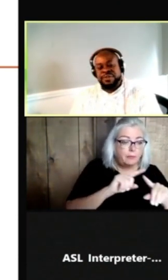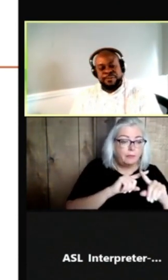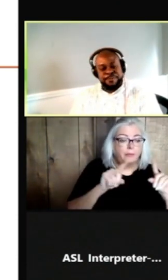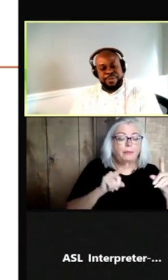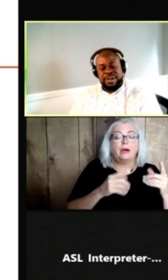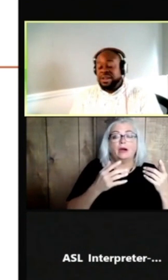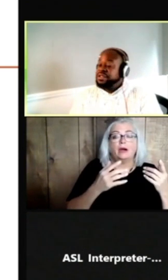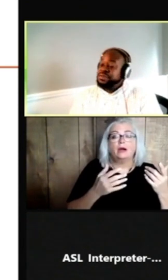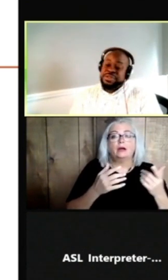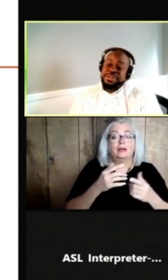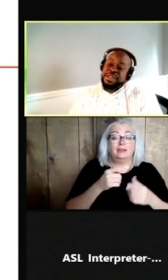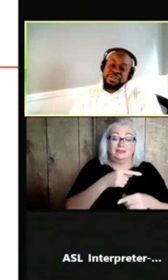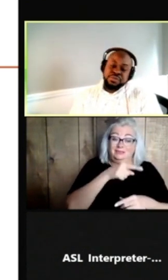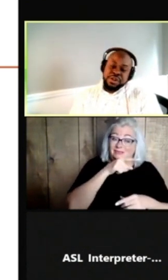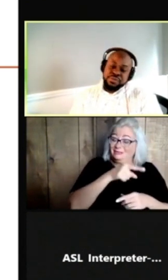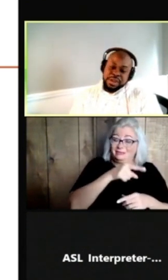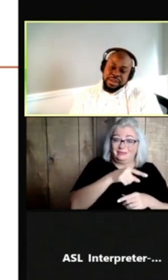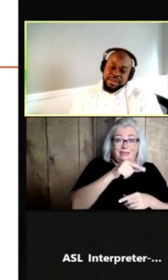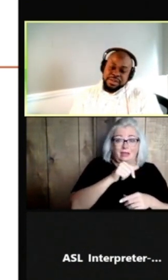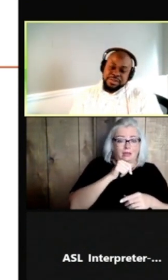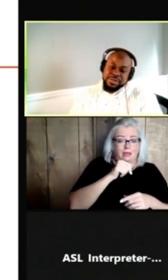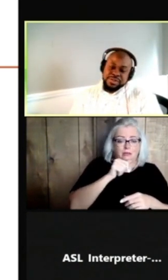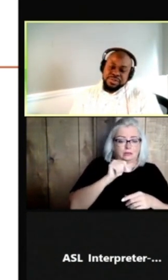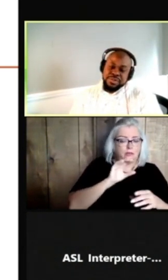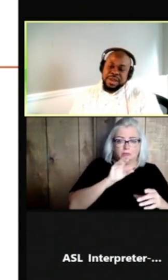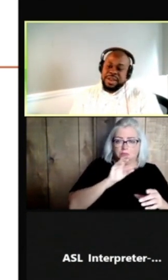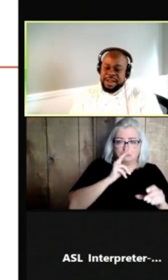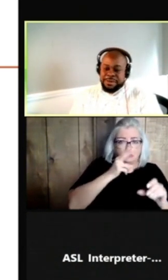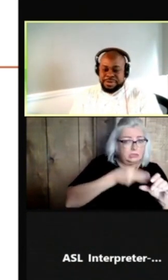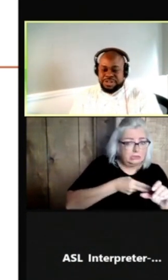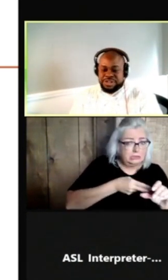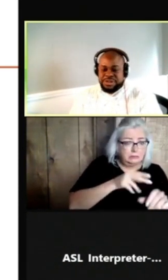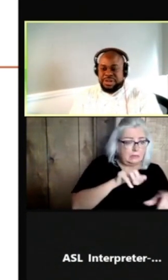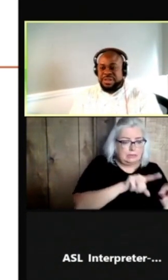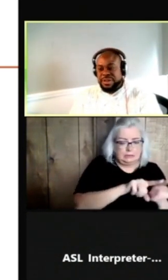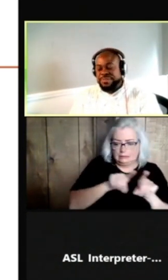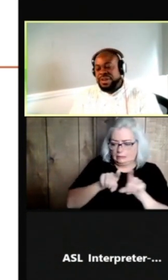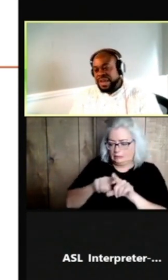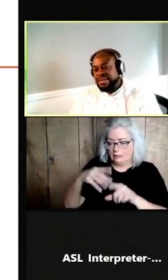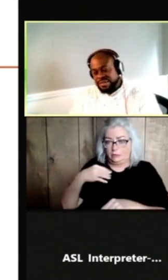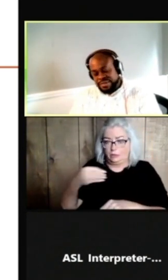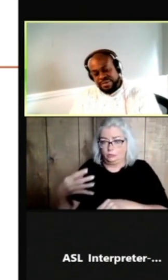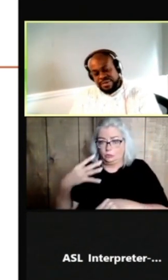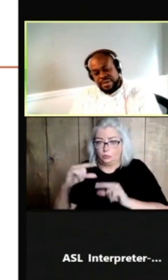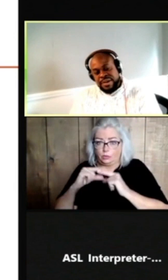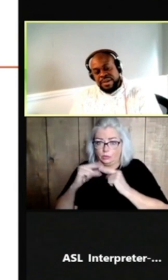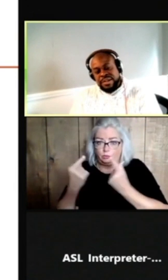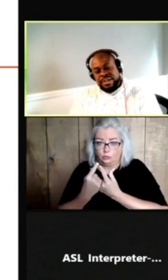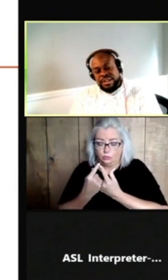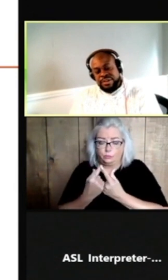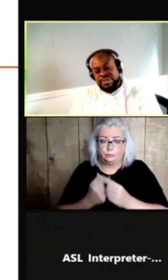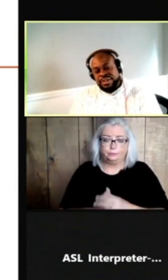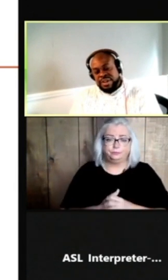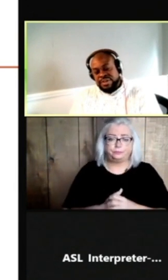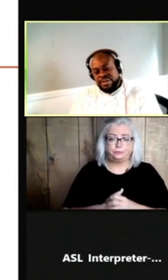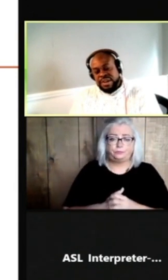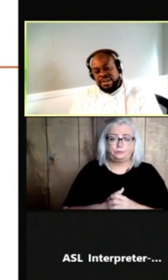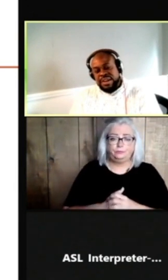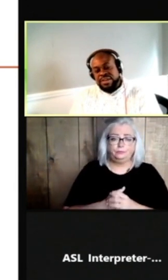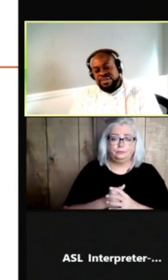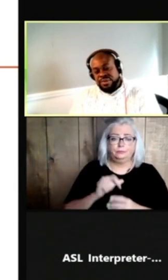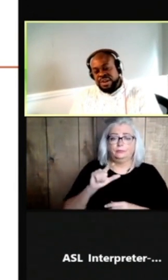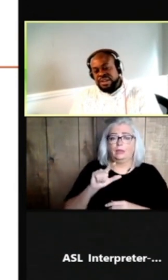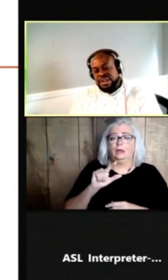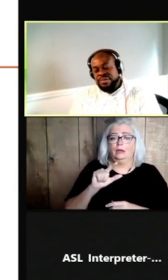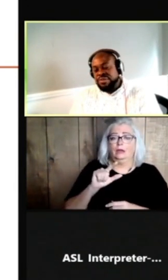that whites do, literacy test is one way to accomplish something like this. The literacy tests